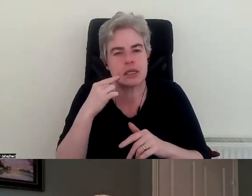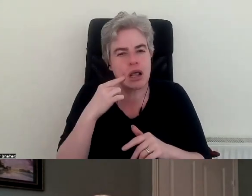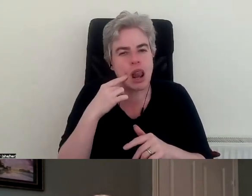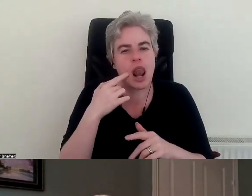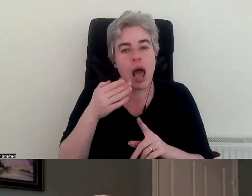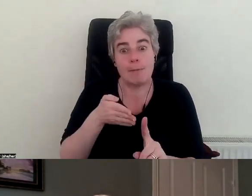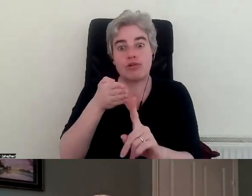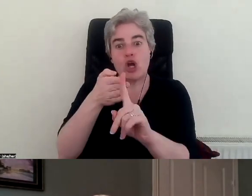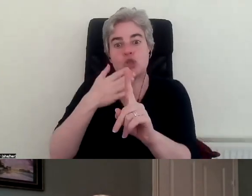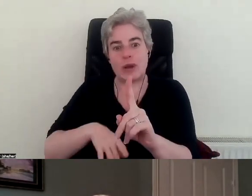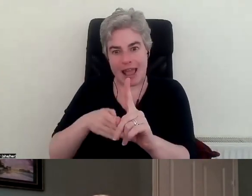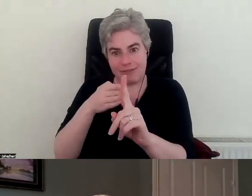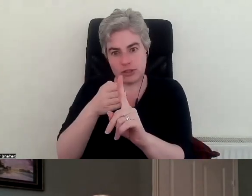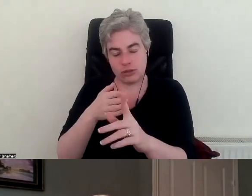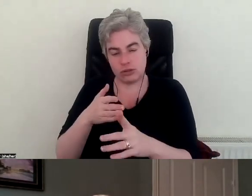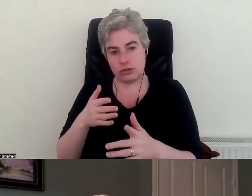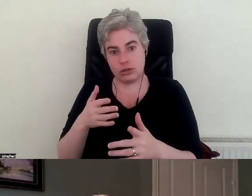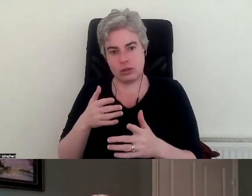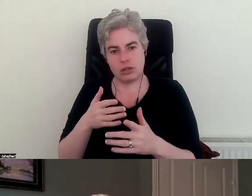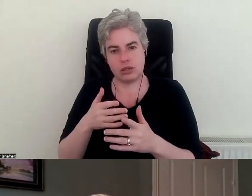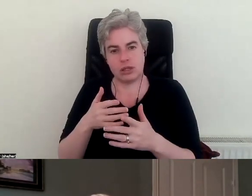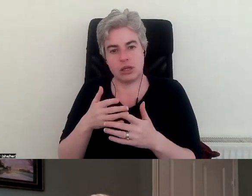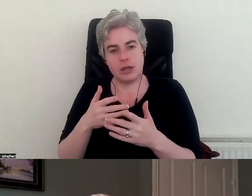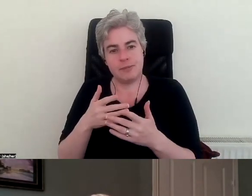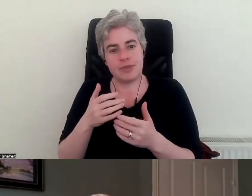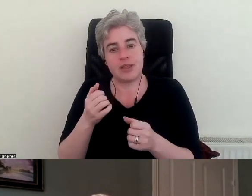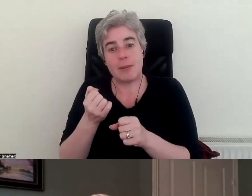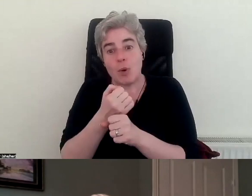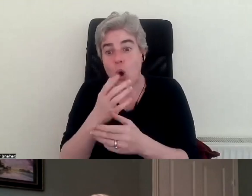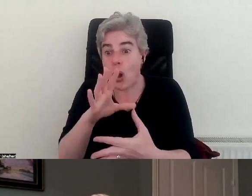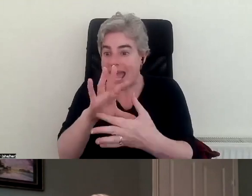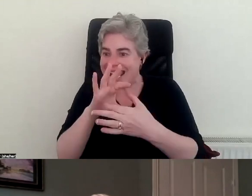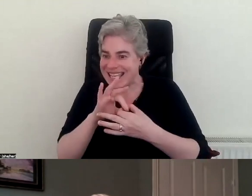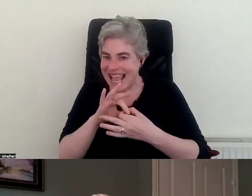course, the more engaged